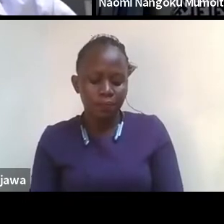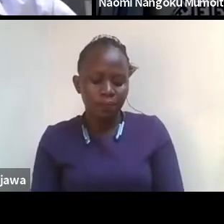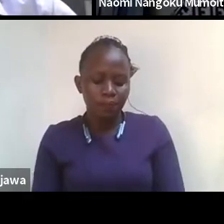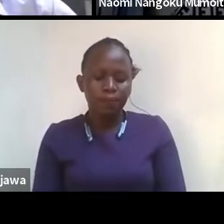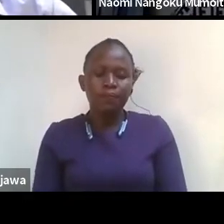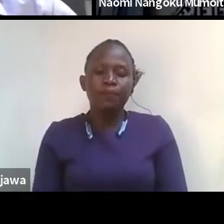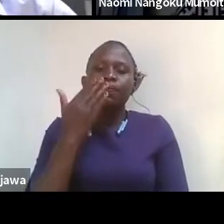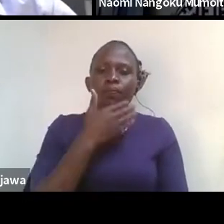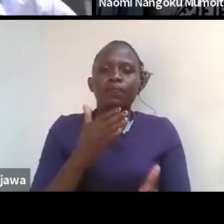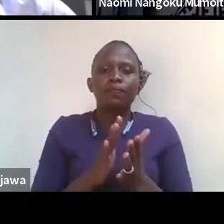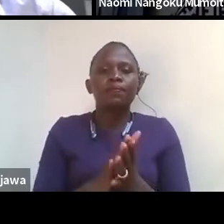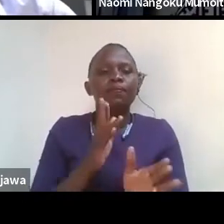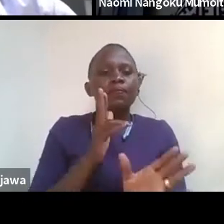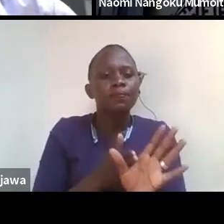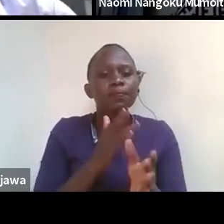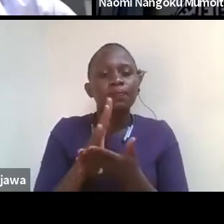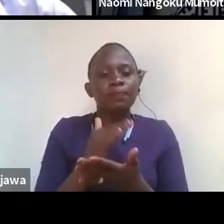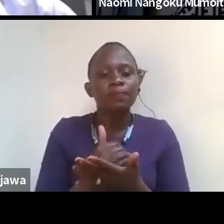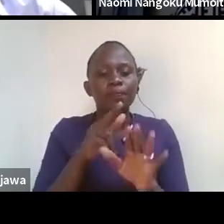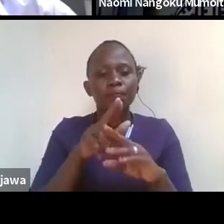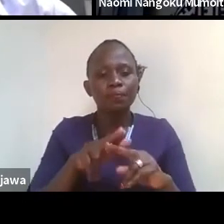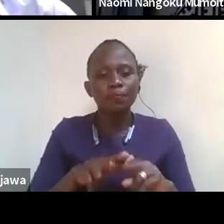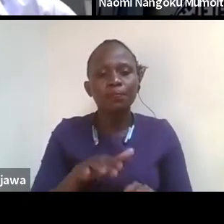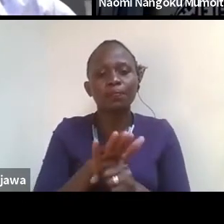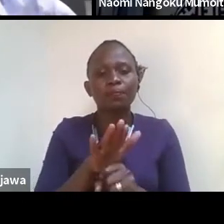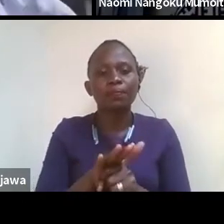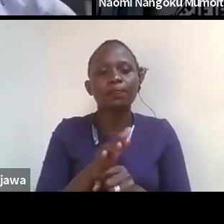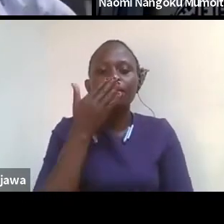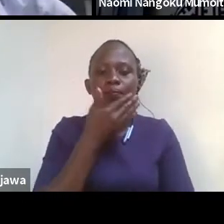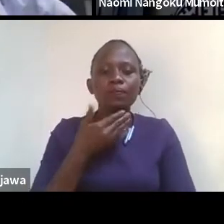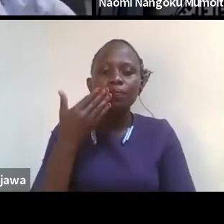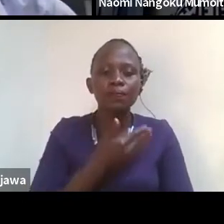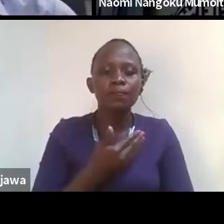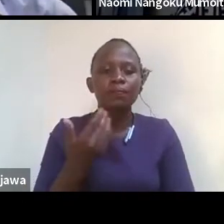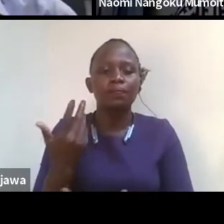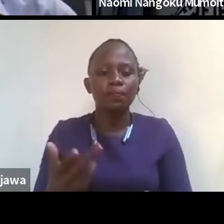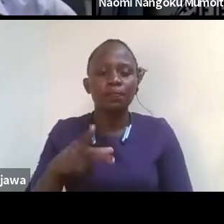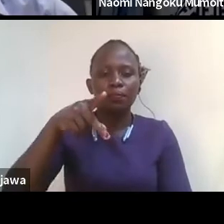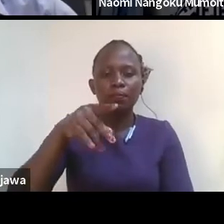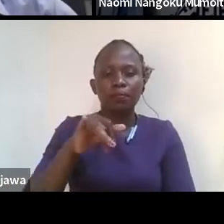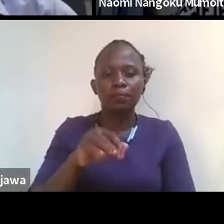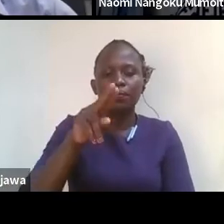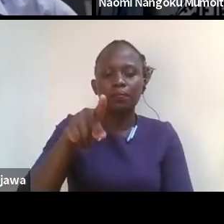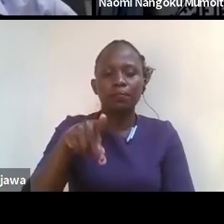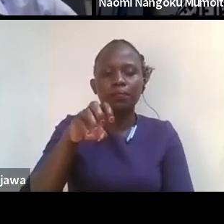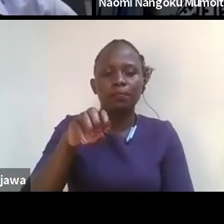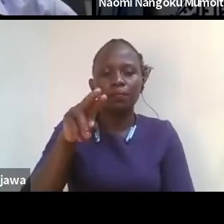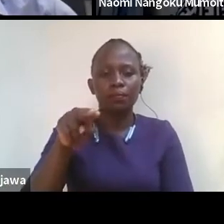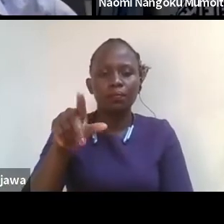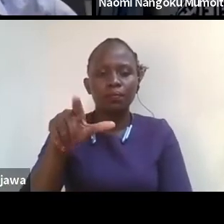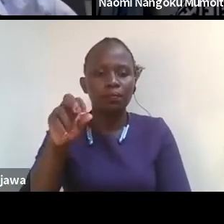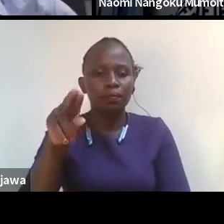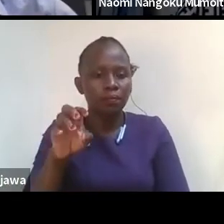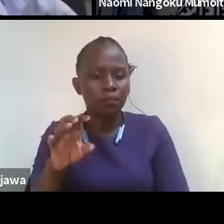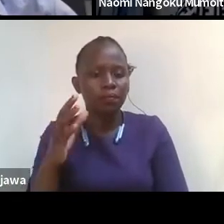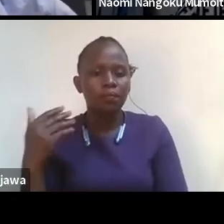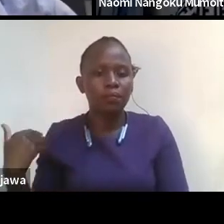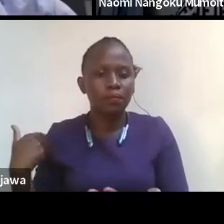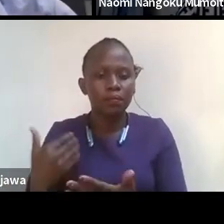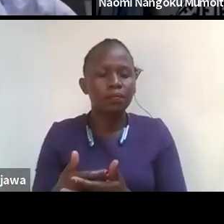gas? Because I know that we're sitting on a lot of oil. Recently, we had a pipeline. I think there was a suggestion that, no. There was a deal,